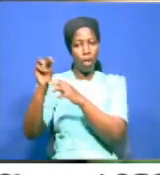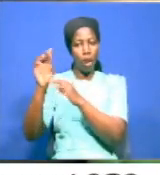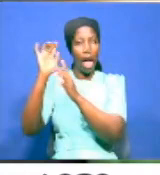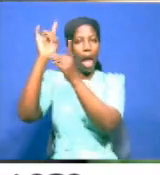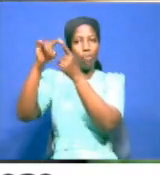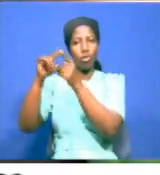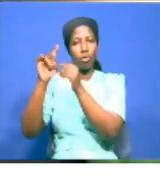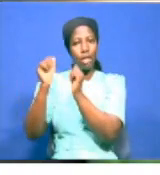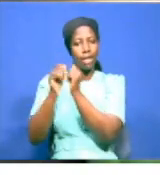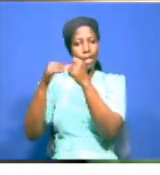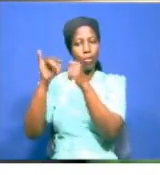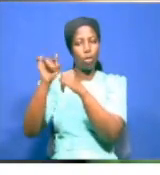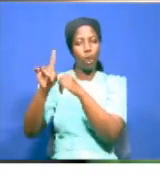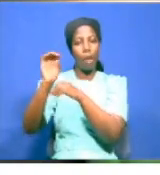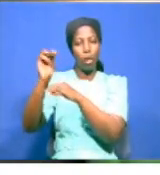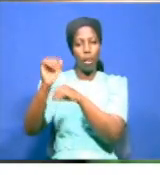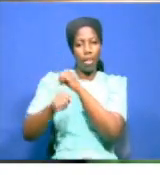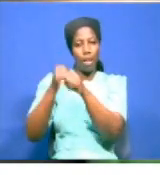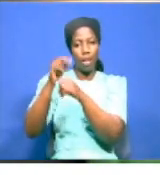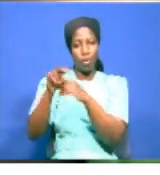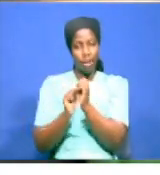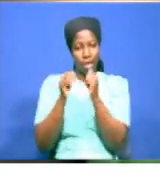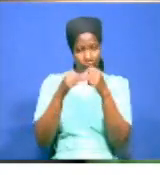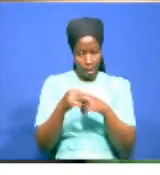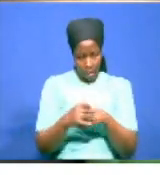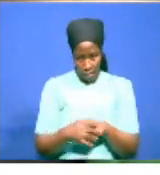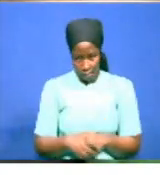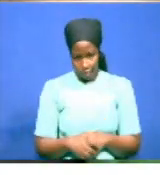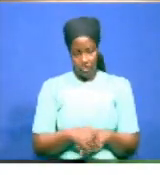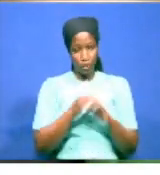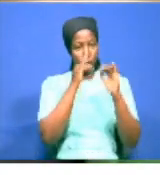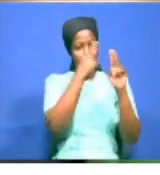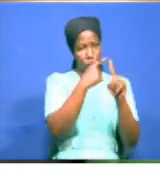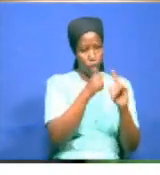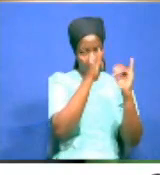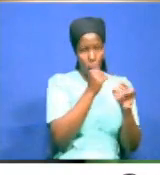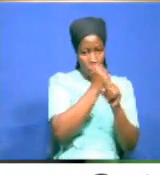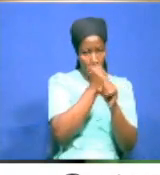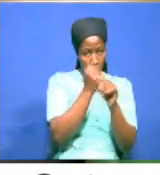in 2019. Total new jobs generated in the economy were